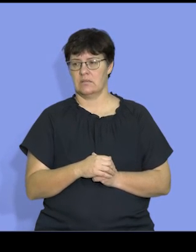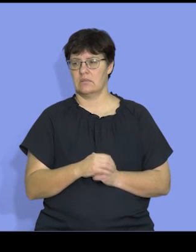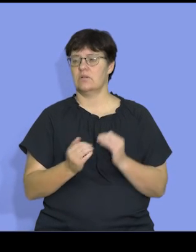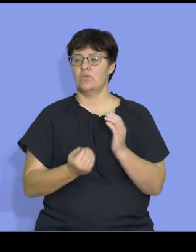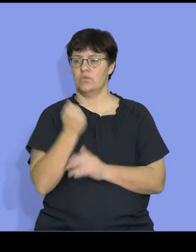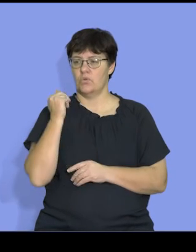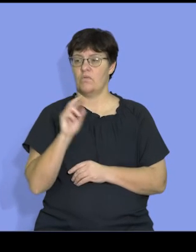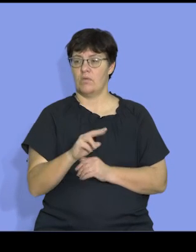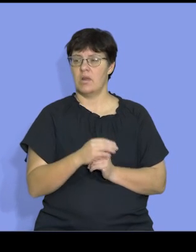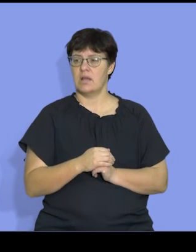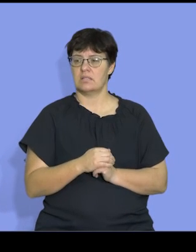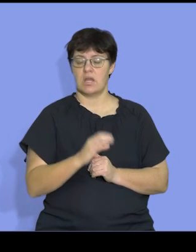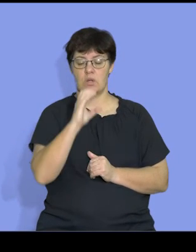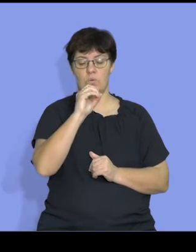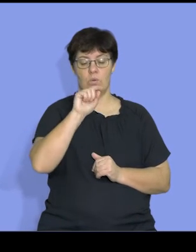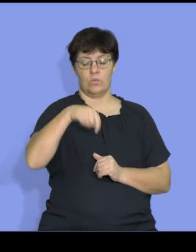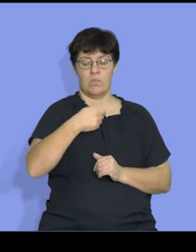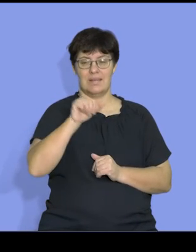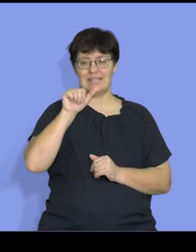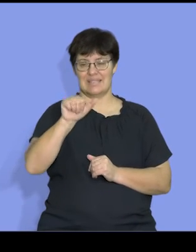as a decimal fraction. The new volume is